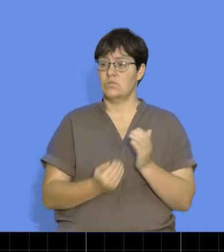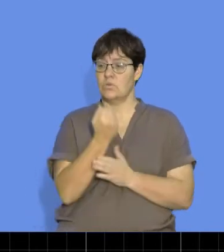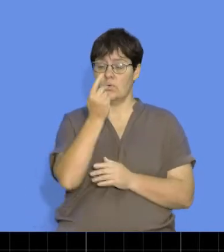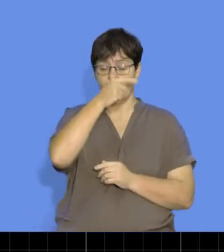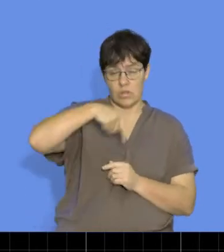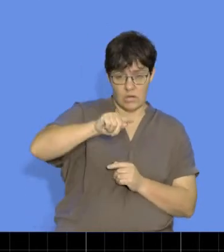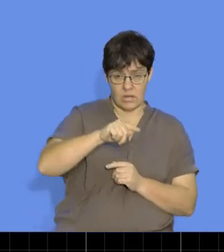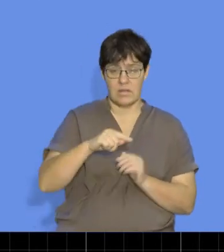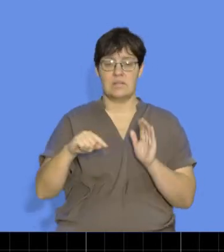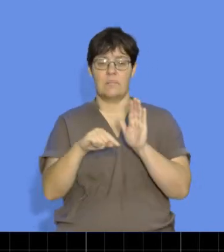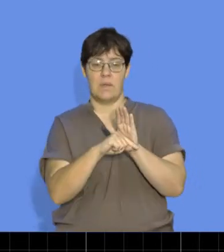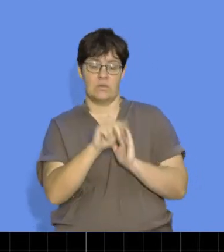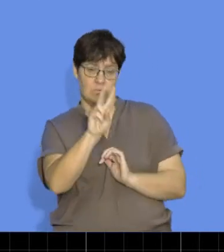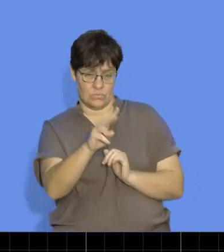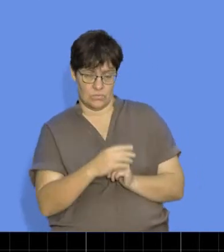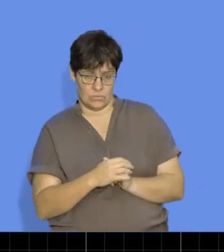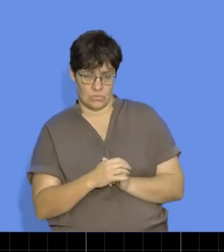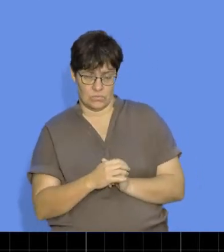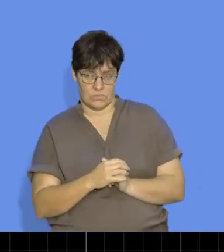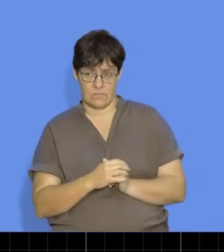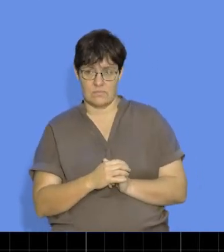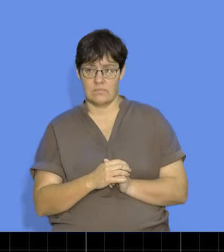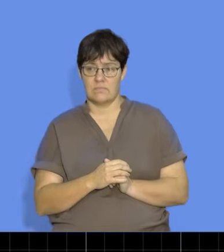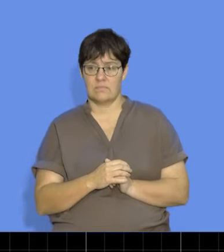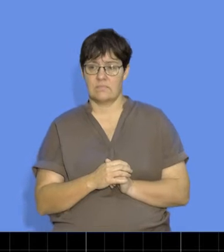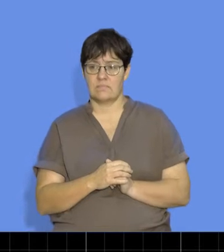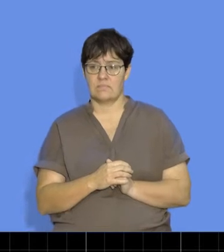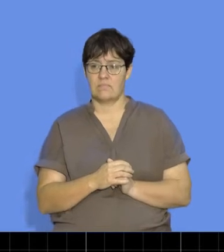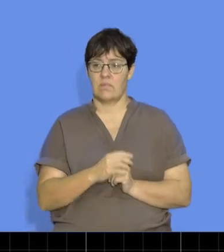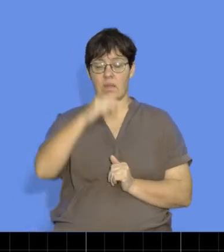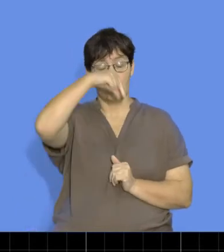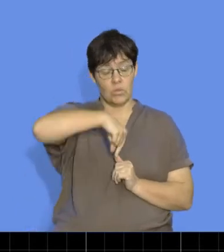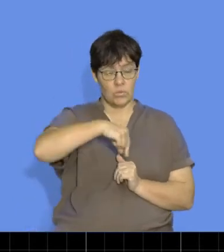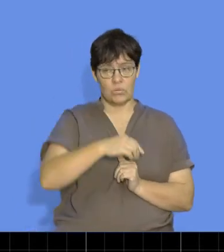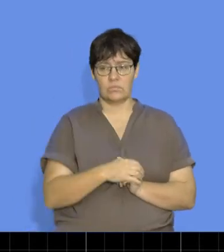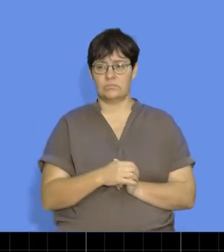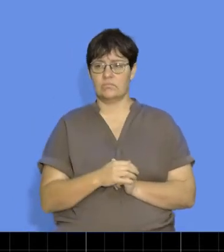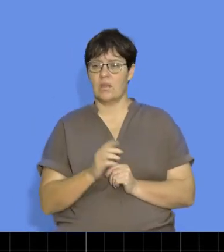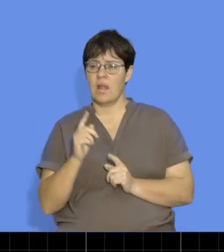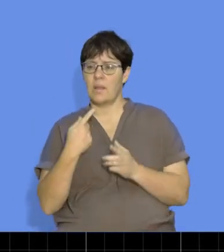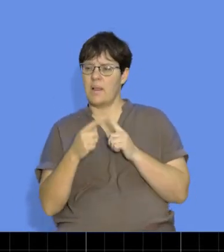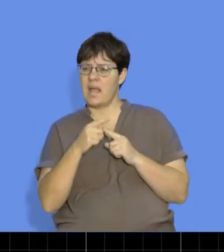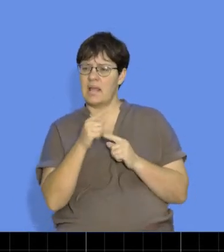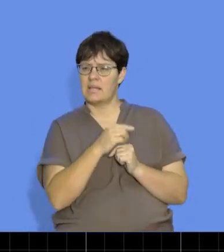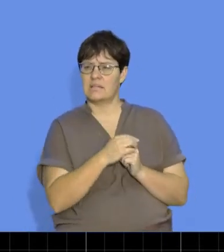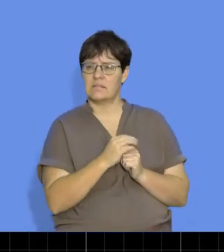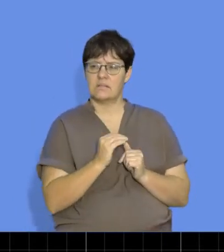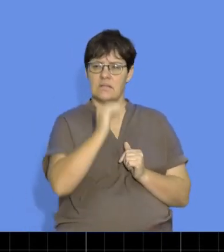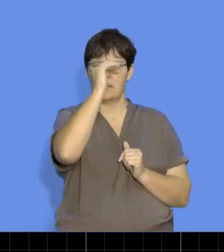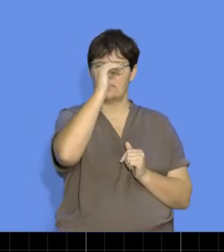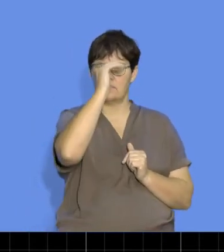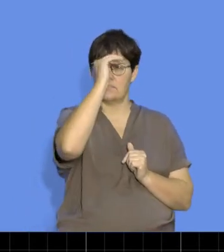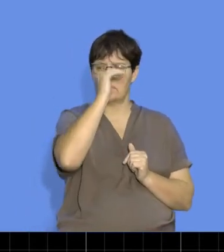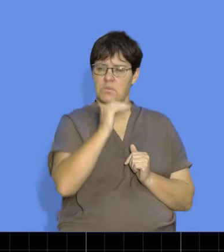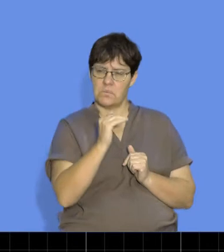turning point now is at minus 2, the x value. With the q value, I can also just play it with it